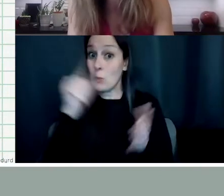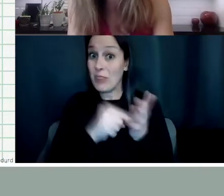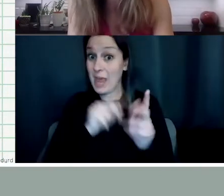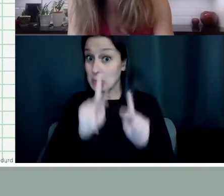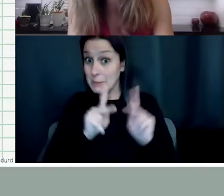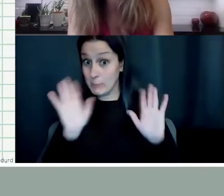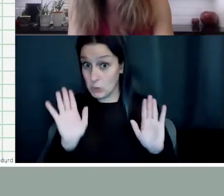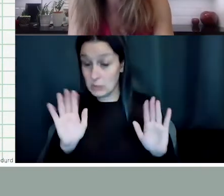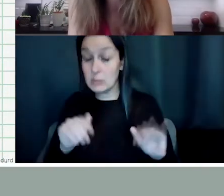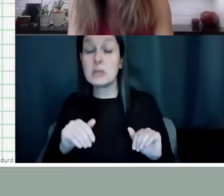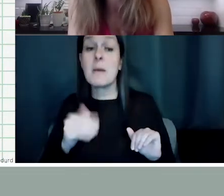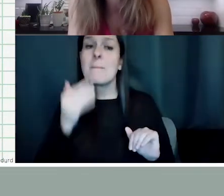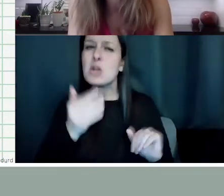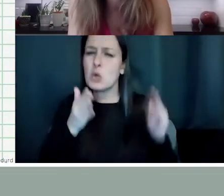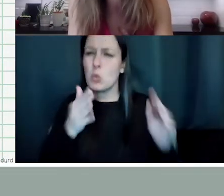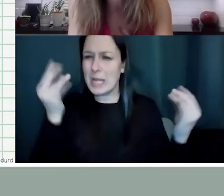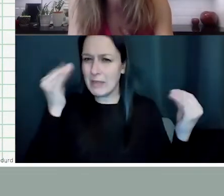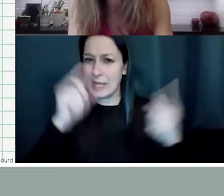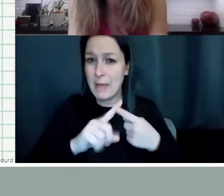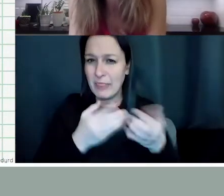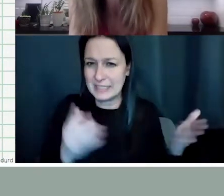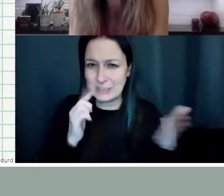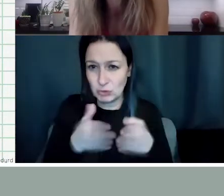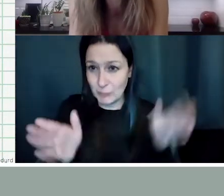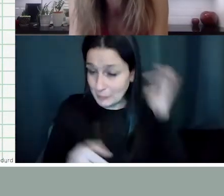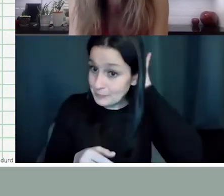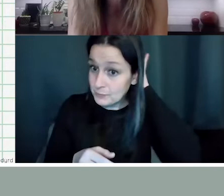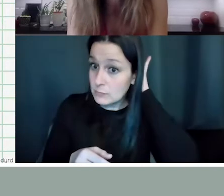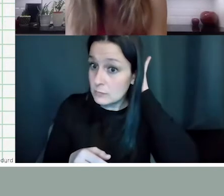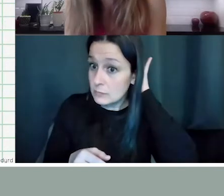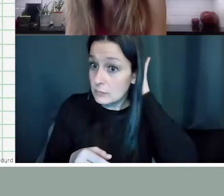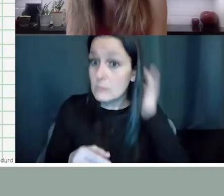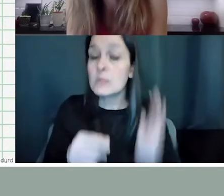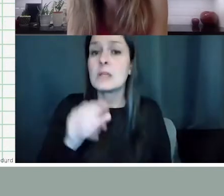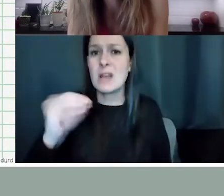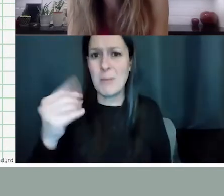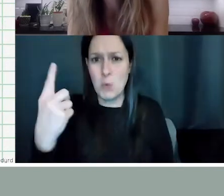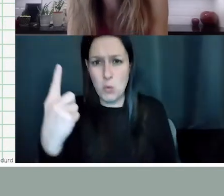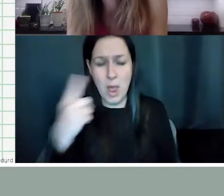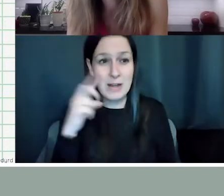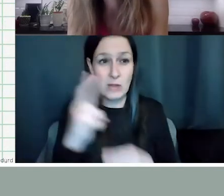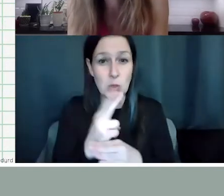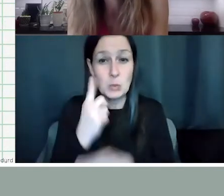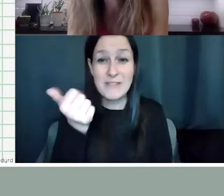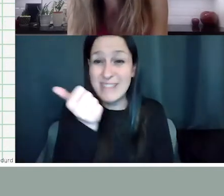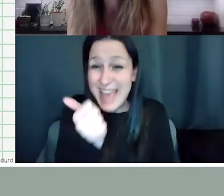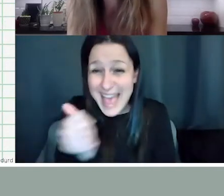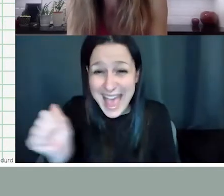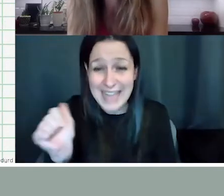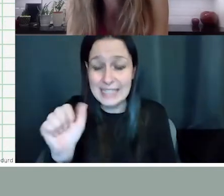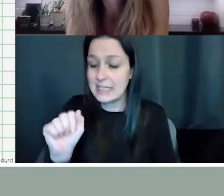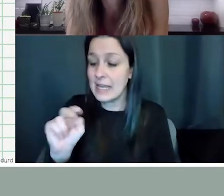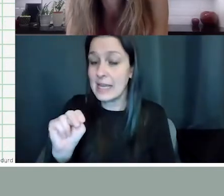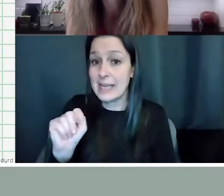But it's a good way of thinking about some things in general. So number one, the use of any